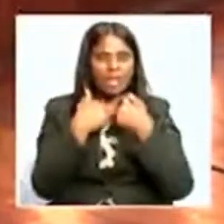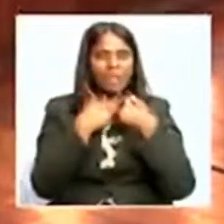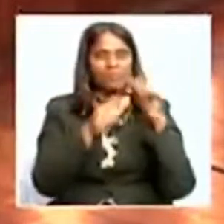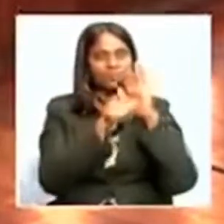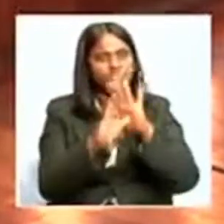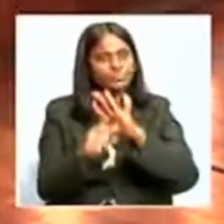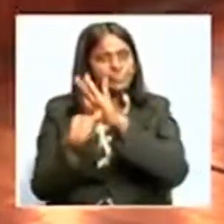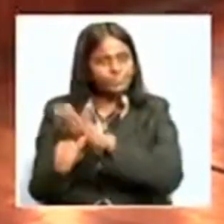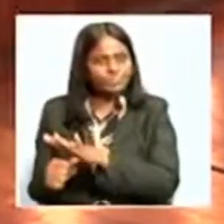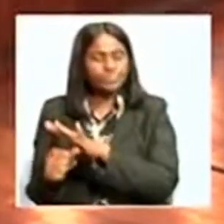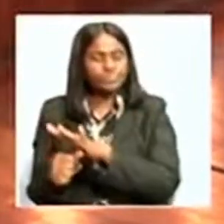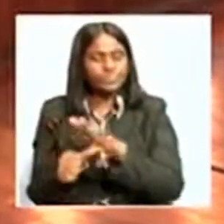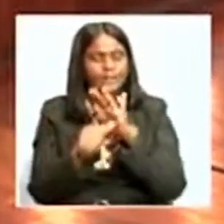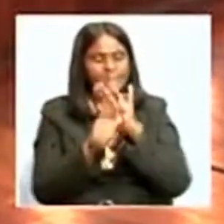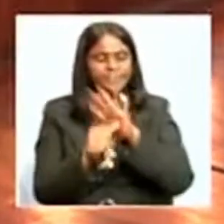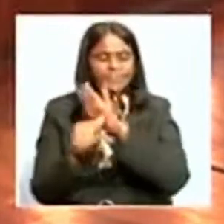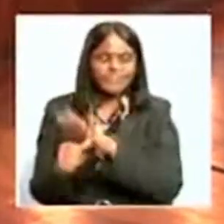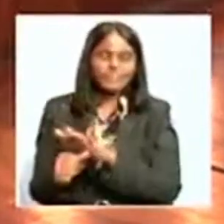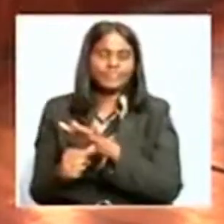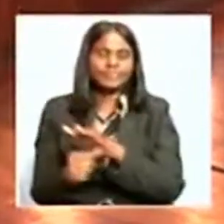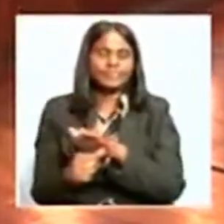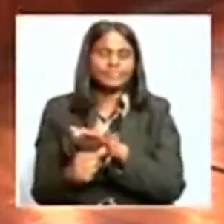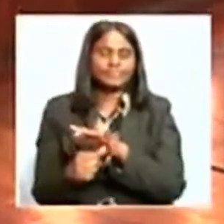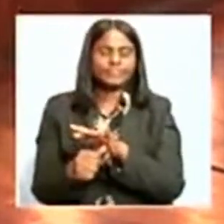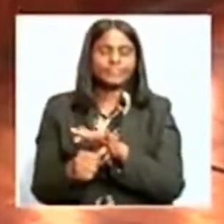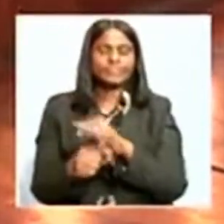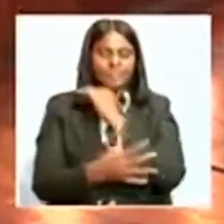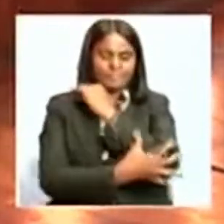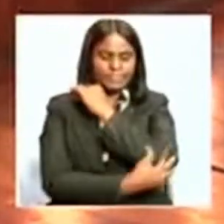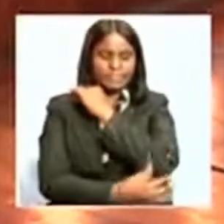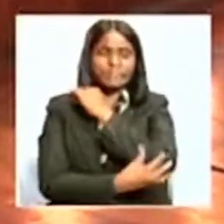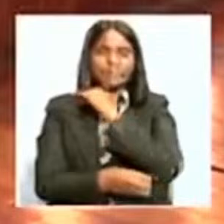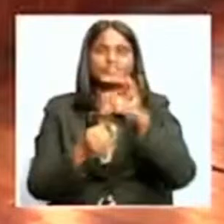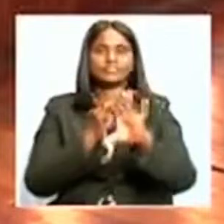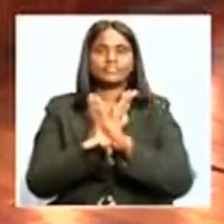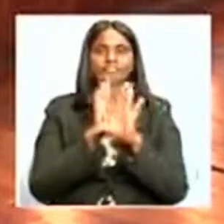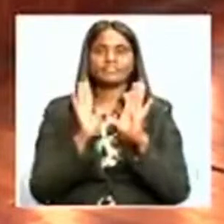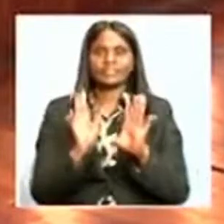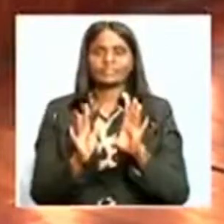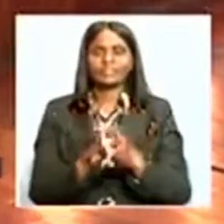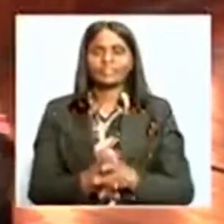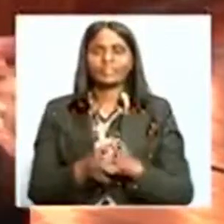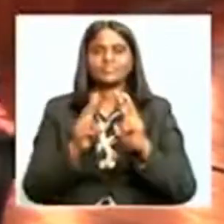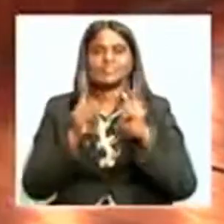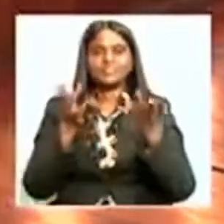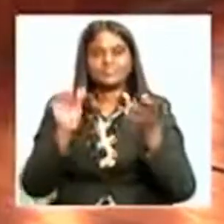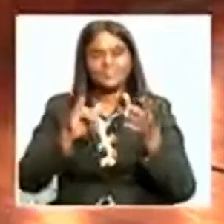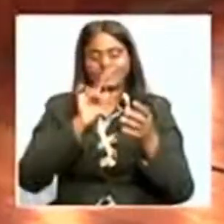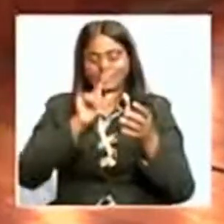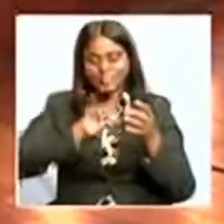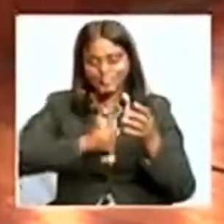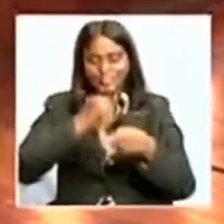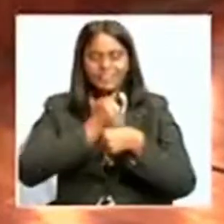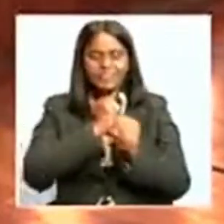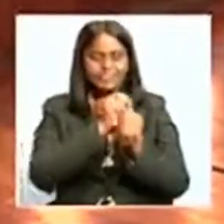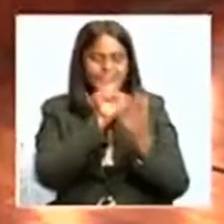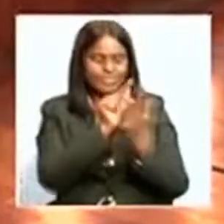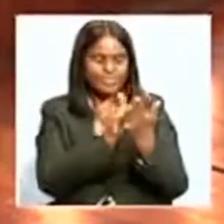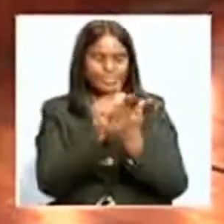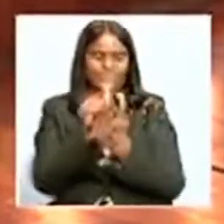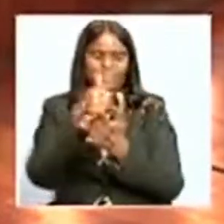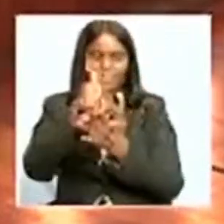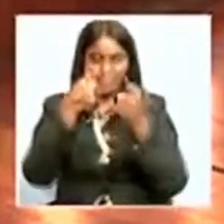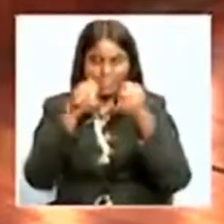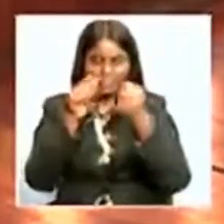exploit, the poor Zambians? So whilst we are making these laws, did you